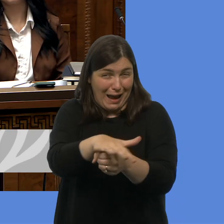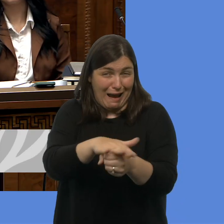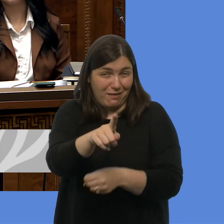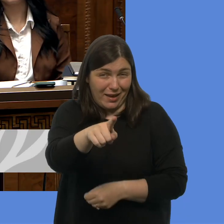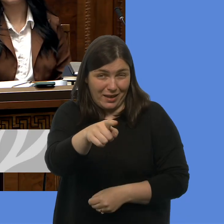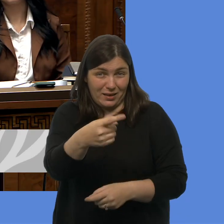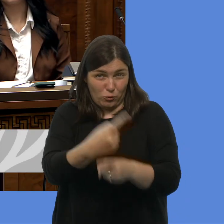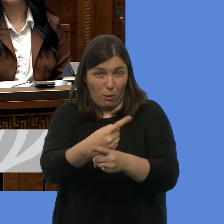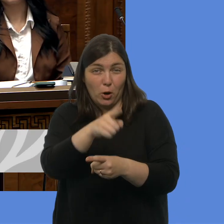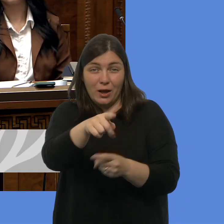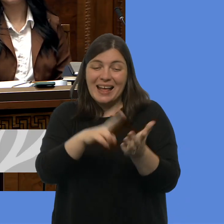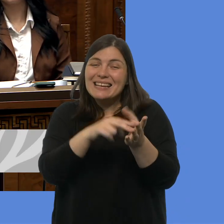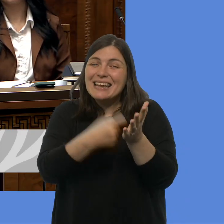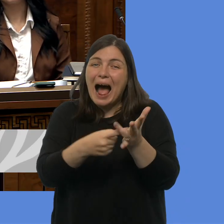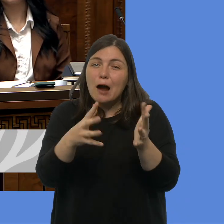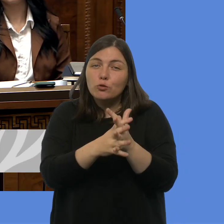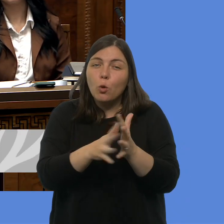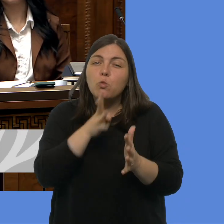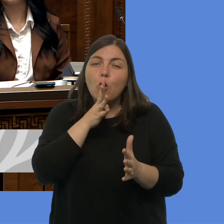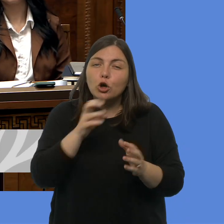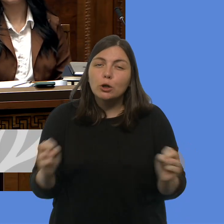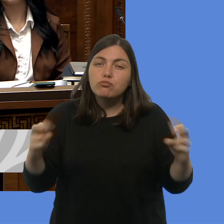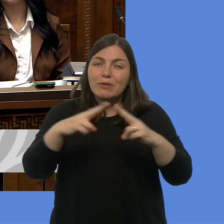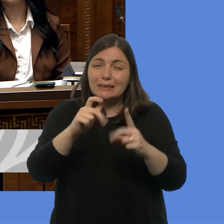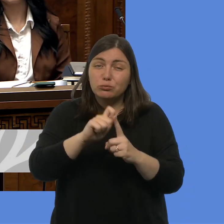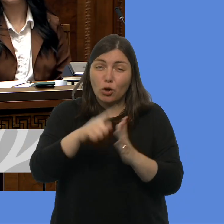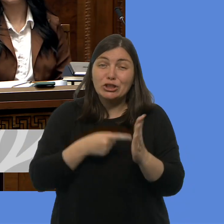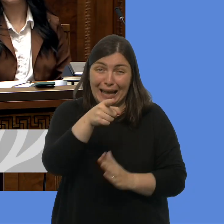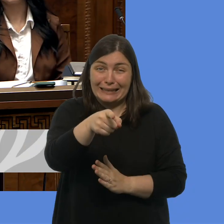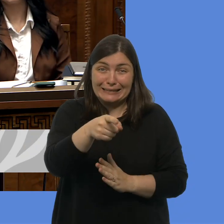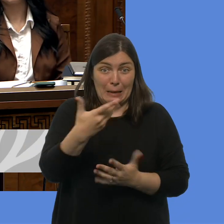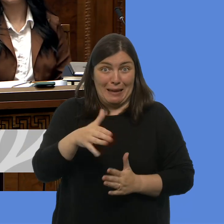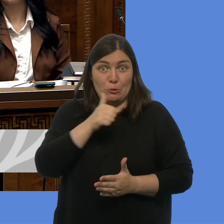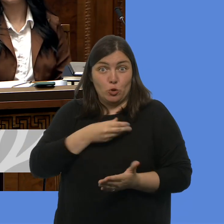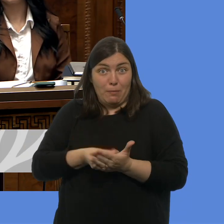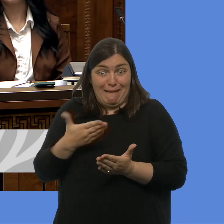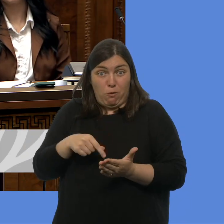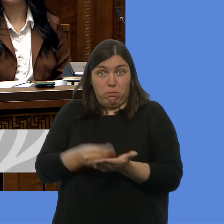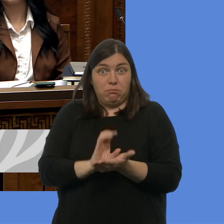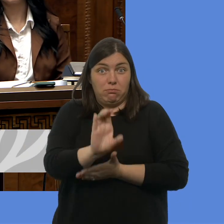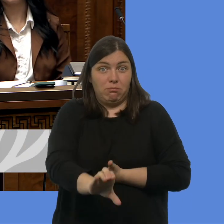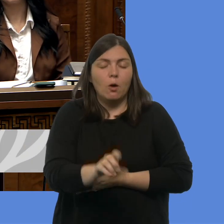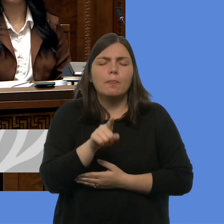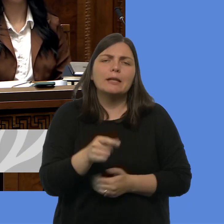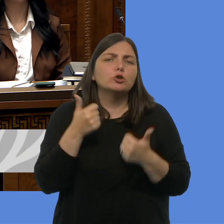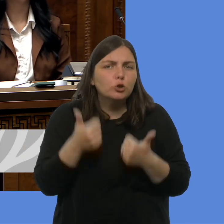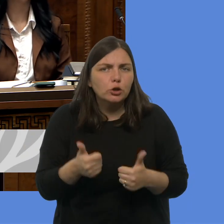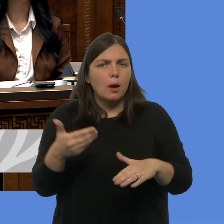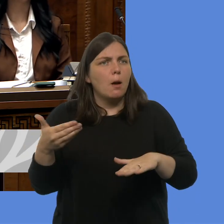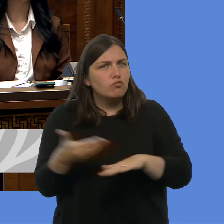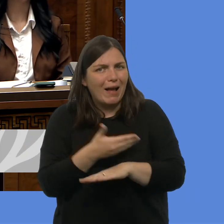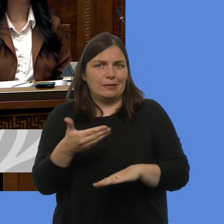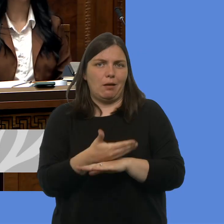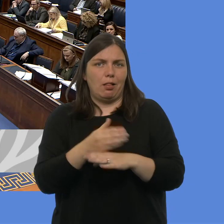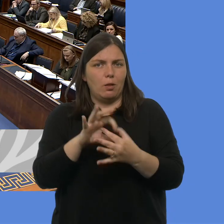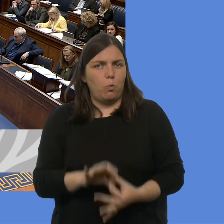Bridge project. There are so many projects that are now being advanced as a direct result of that, so that's really good, again, practical cooperation and something that we can build on in the